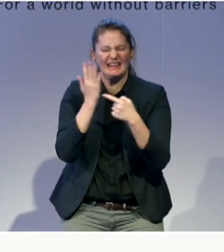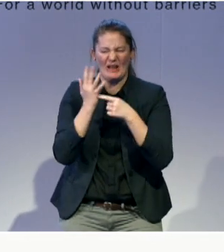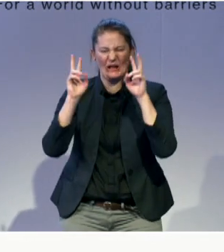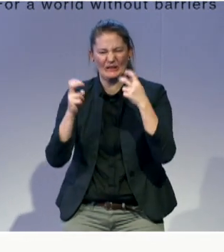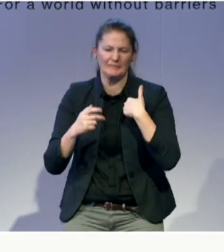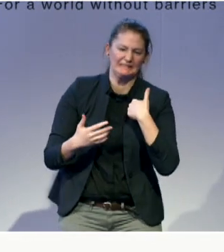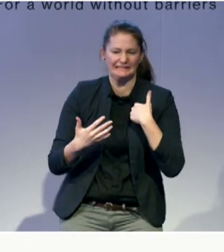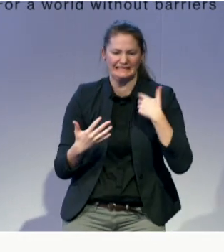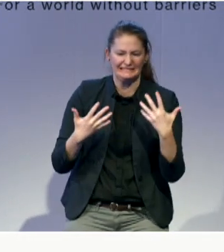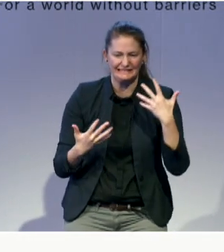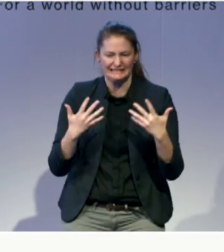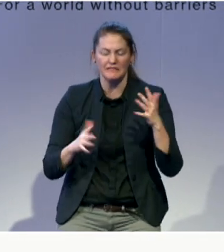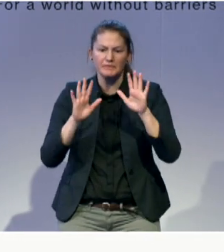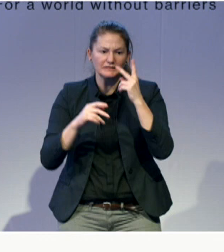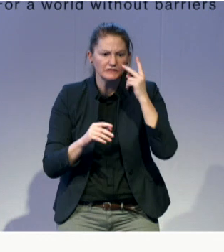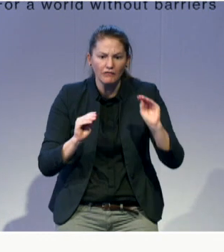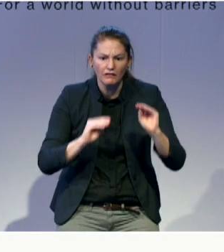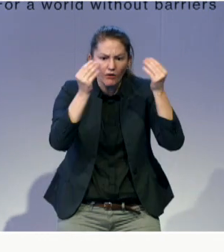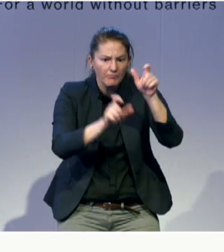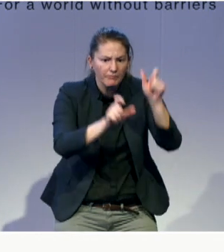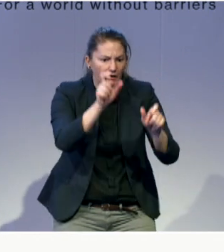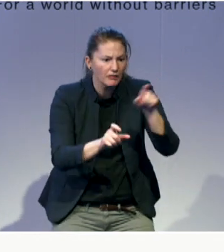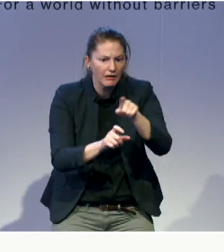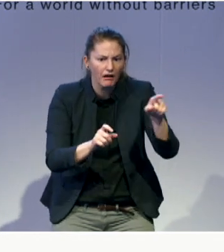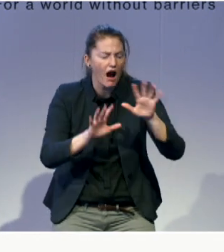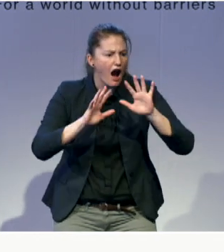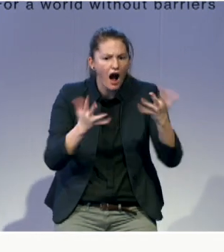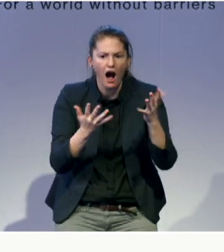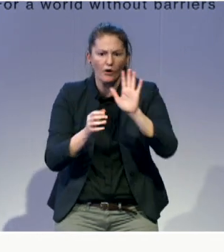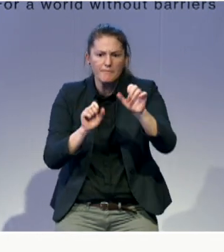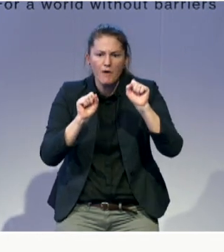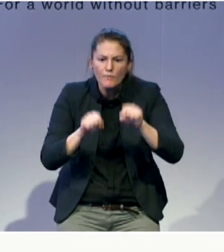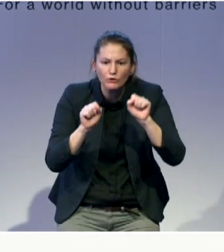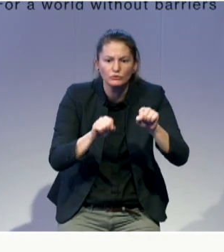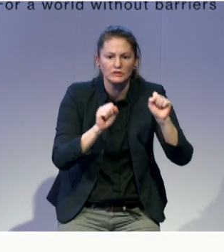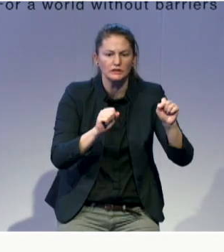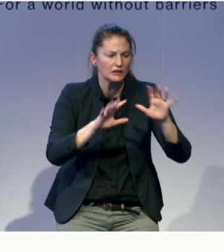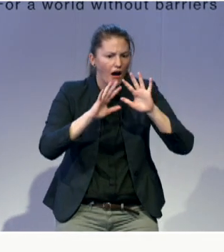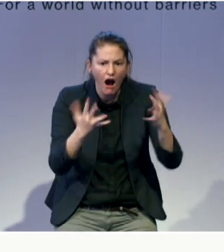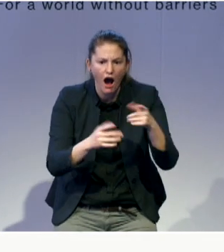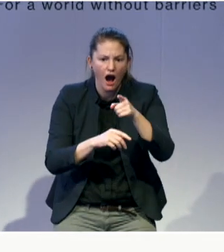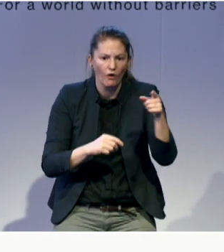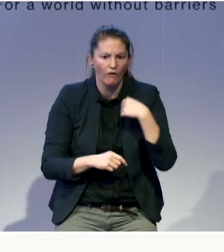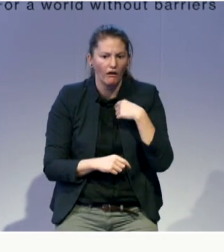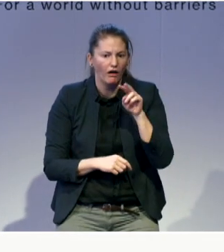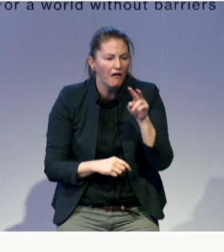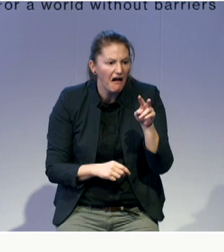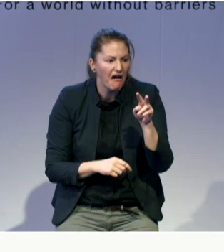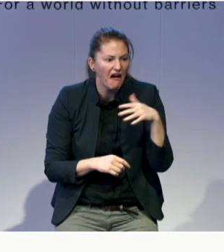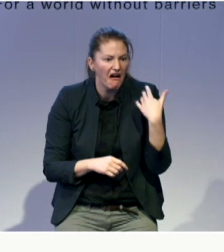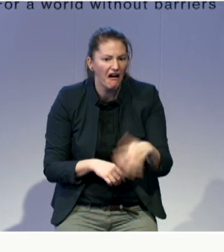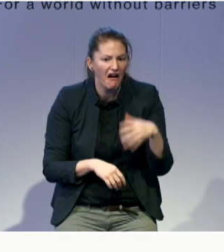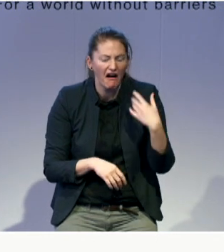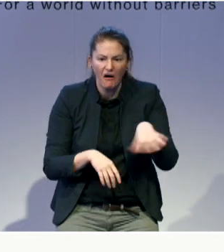of the possible, and they did it at the United Nations. And I was just, again, seeing what could